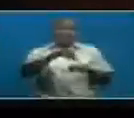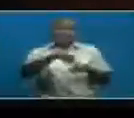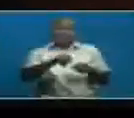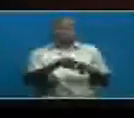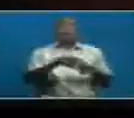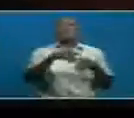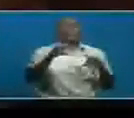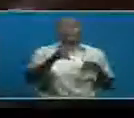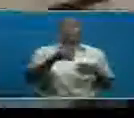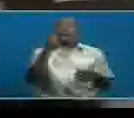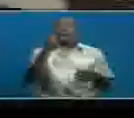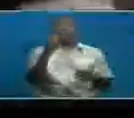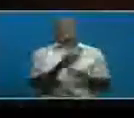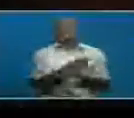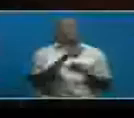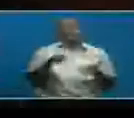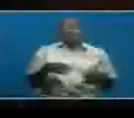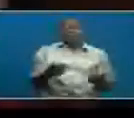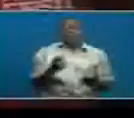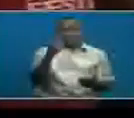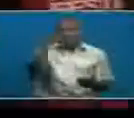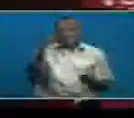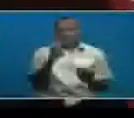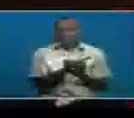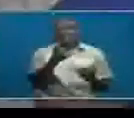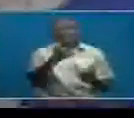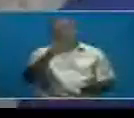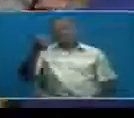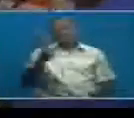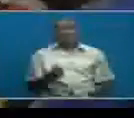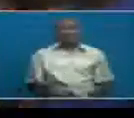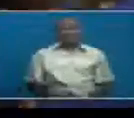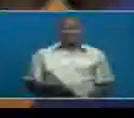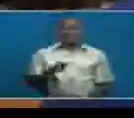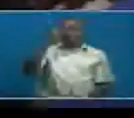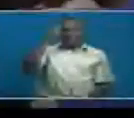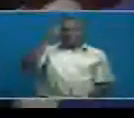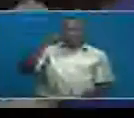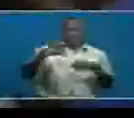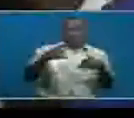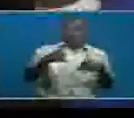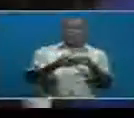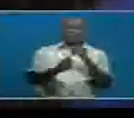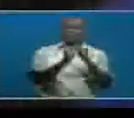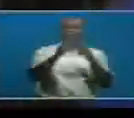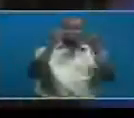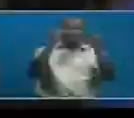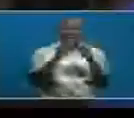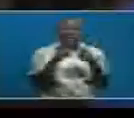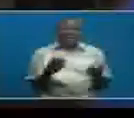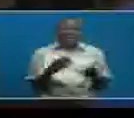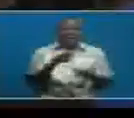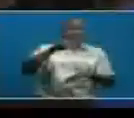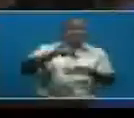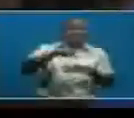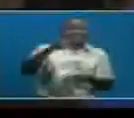know always the best always carries the day, so I think Ghana is the best. Oh, I think this match was very challenging.